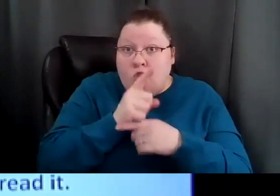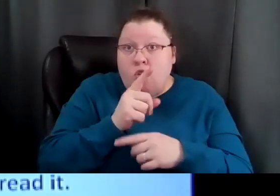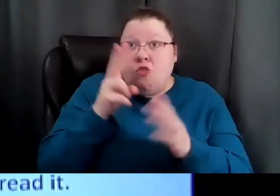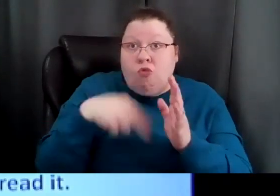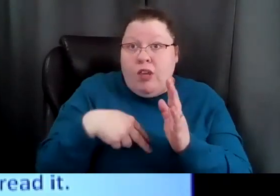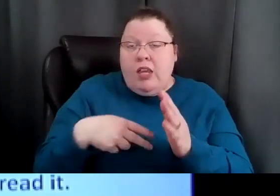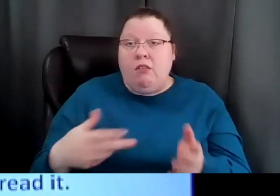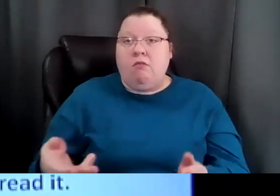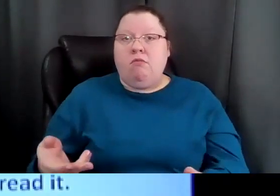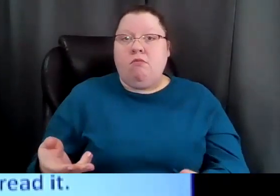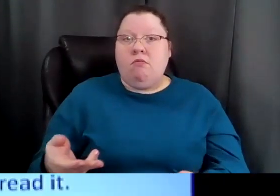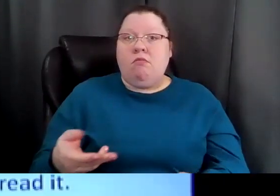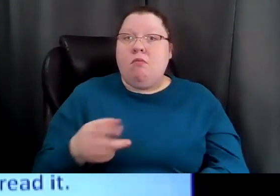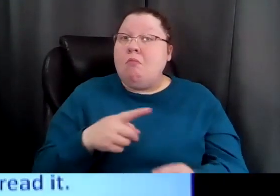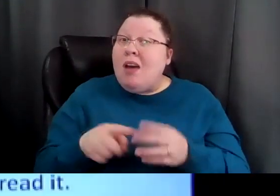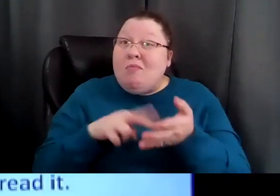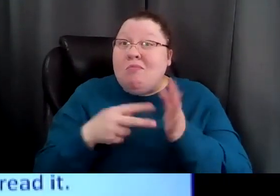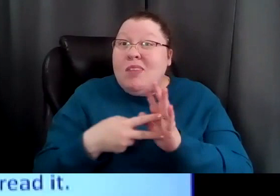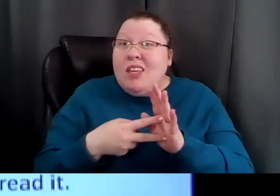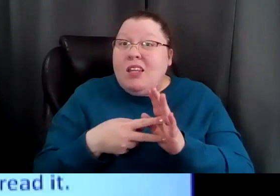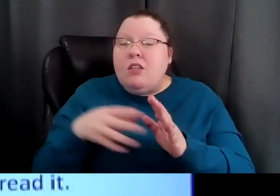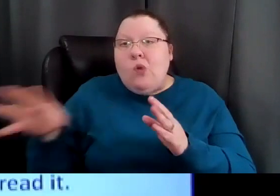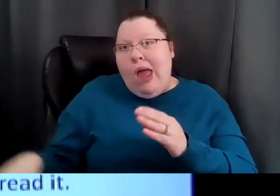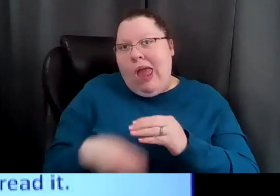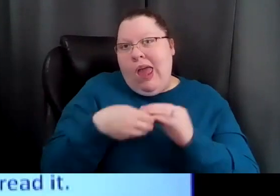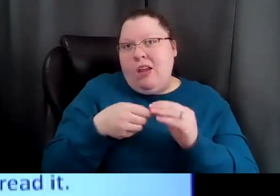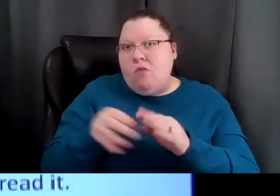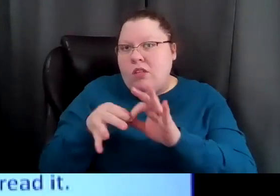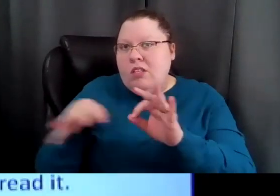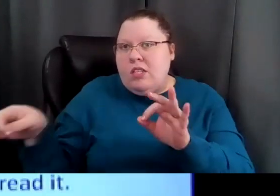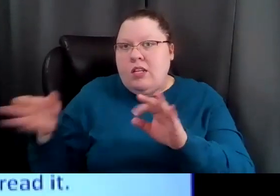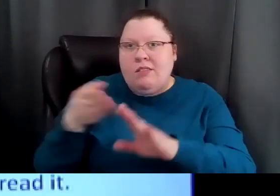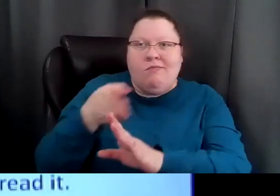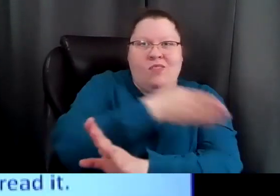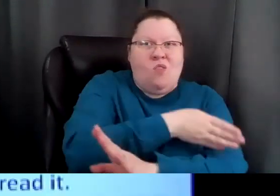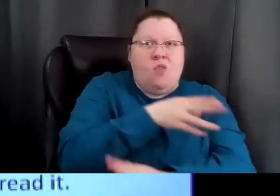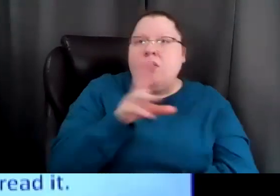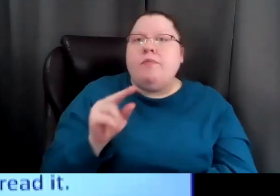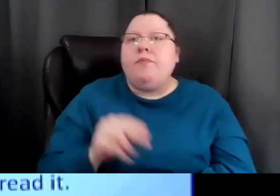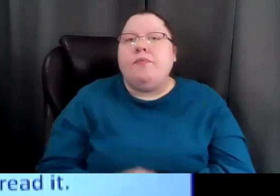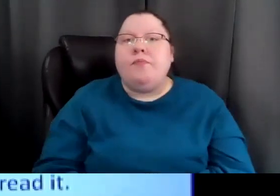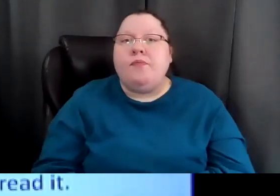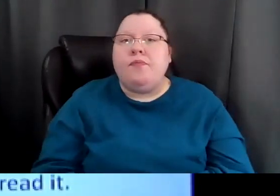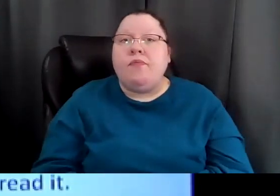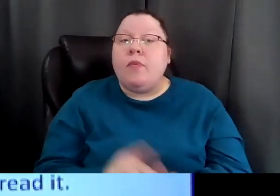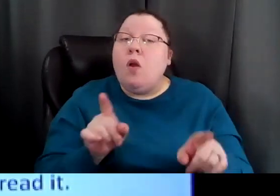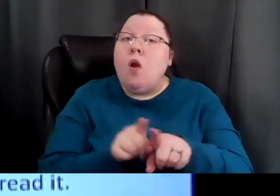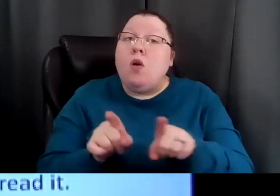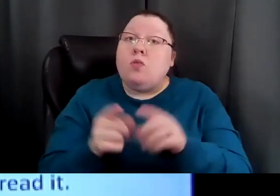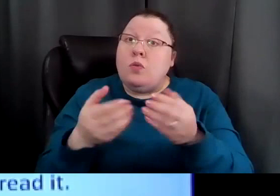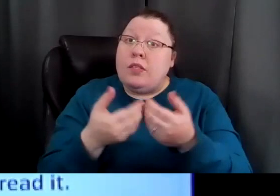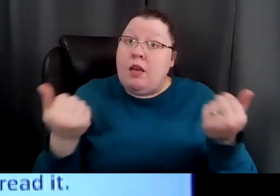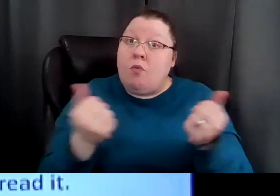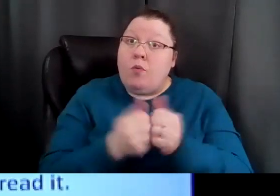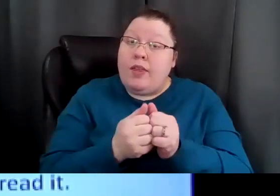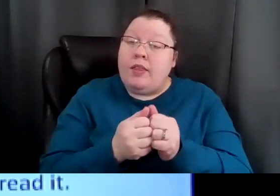just saying be sure to read it, but that doesn't mean you can stick it on to the sentence before. You can also, of course, separate those